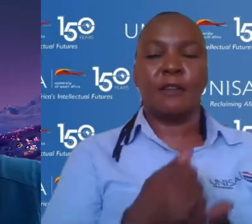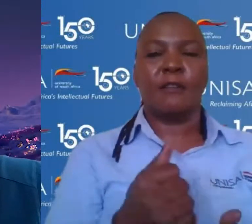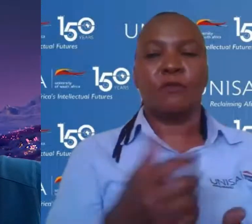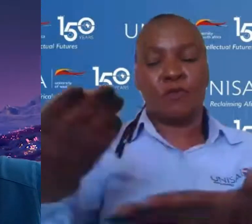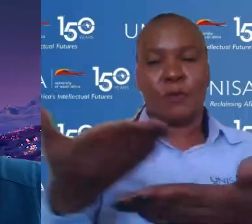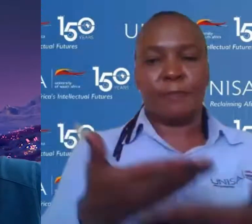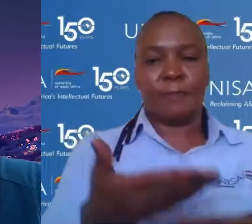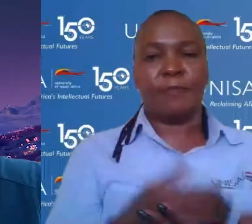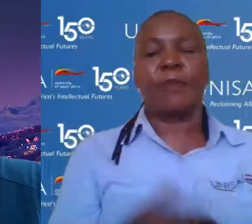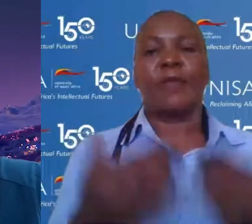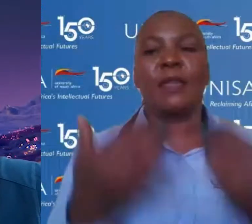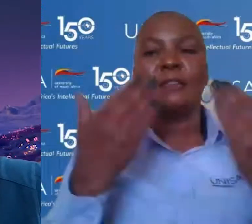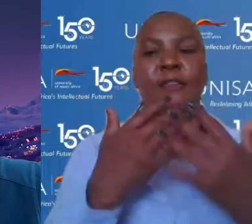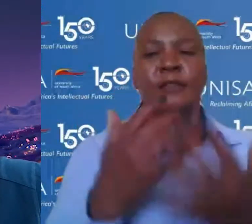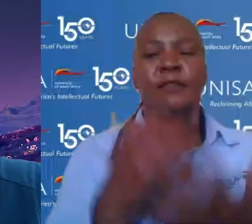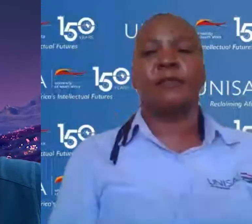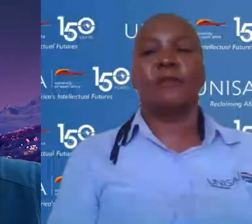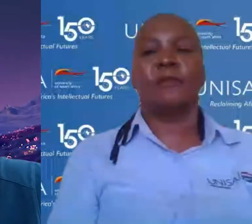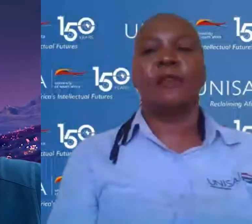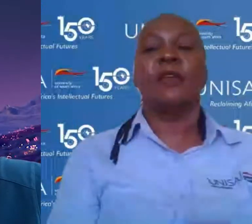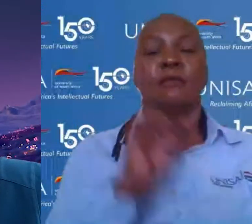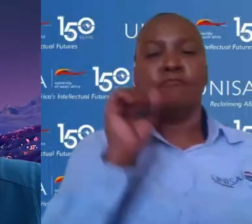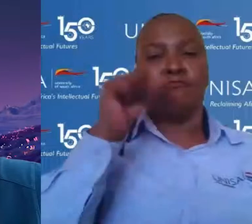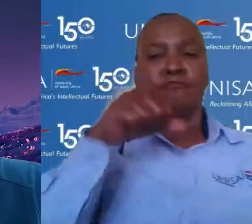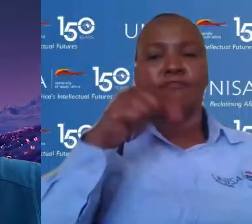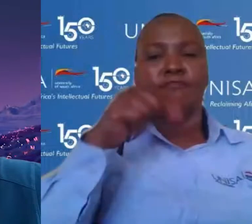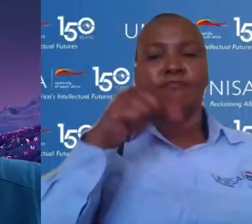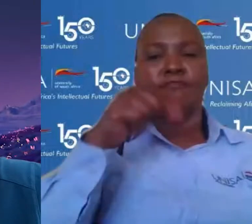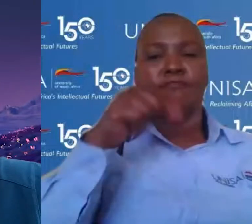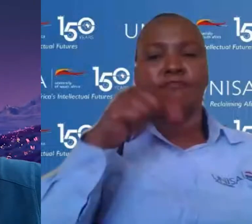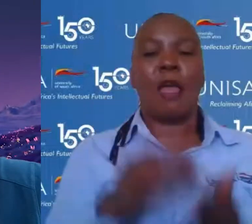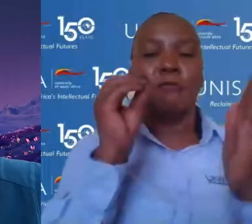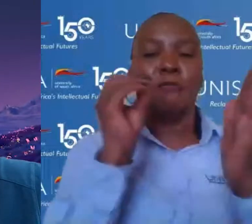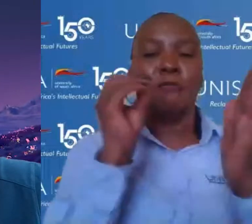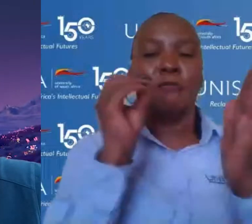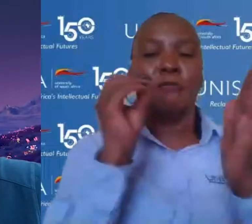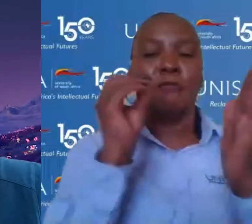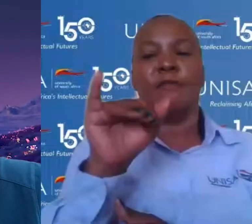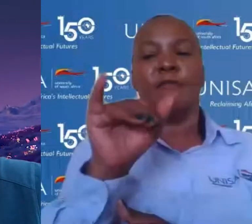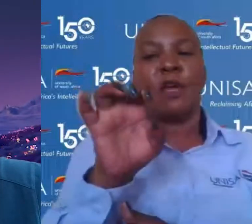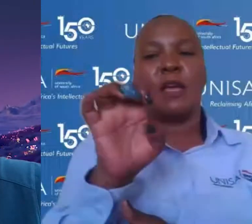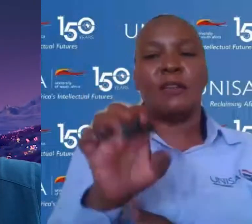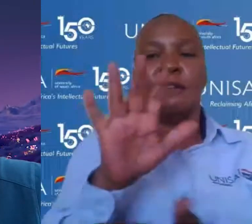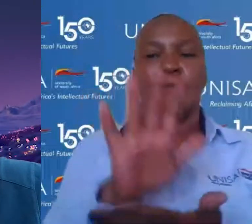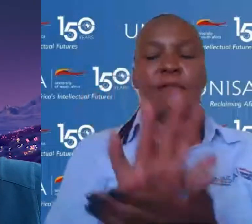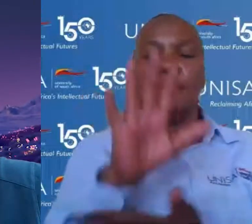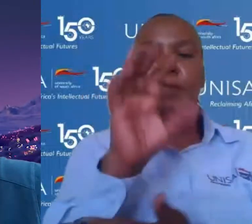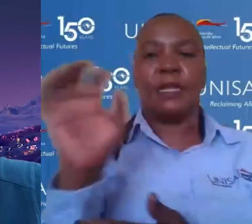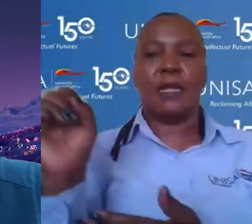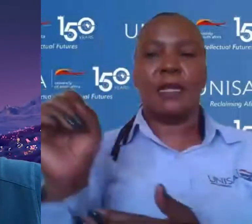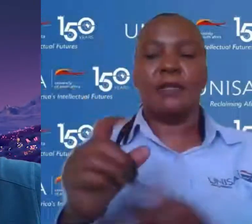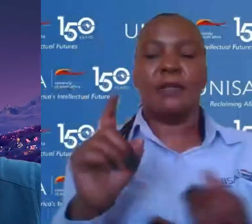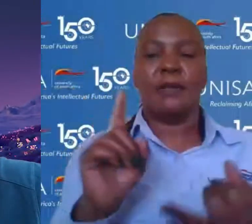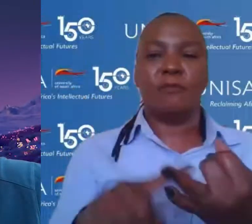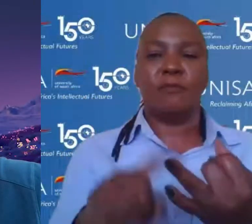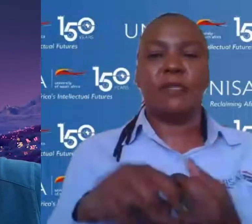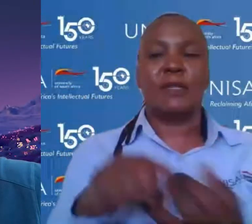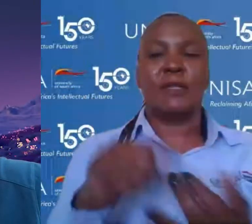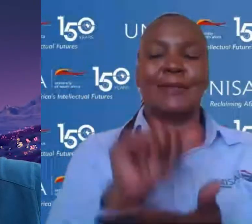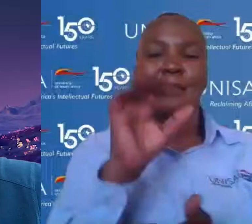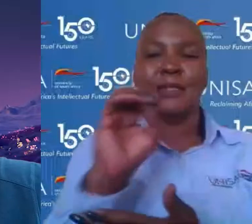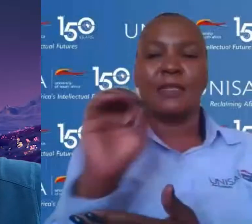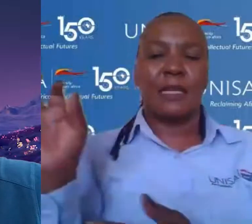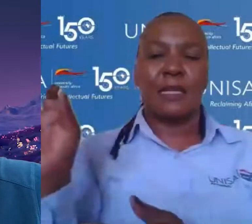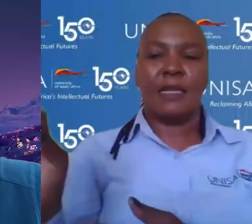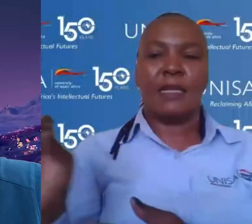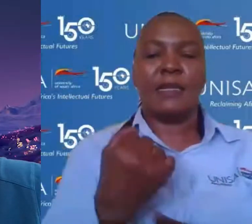sir. Yes, you can. I have posted the FYE 1500 and 1600 self-enroll links on the chat. So